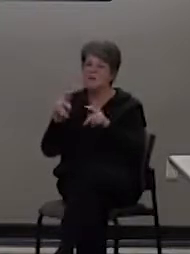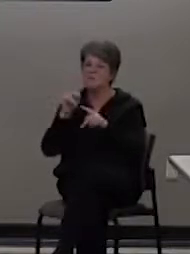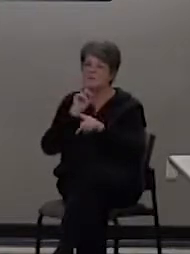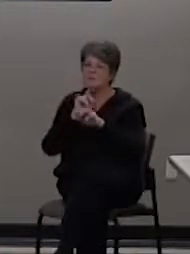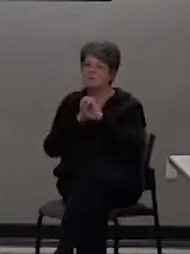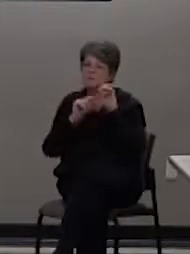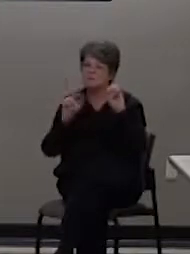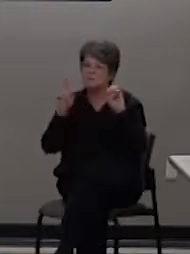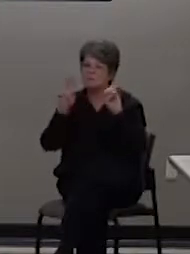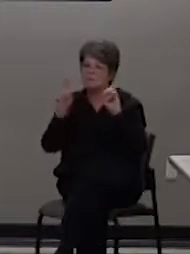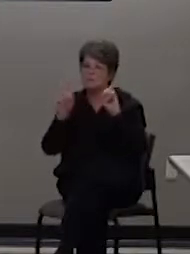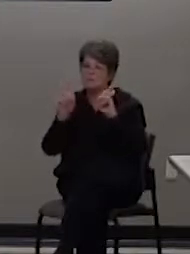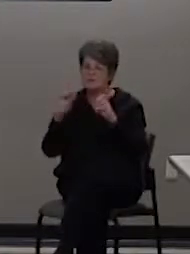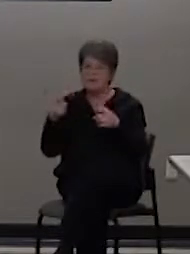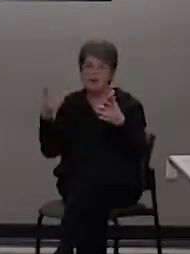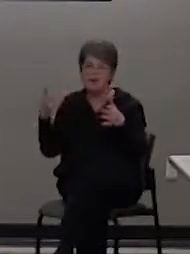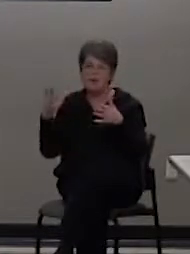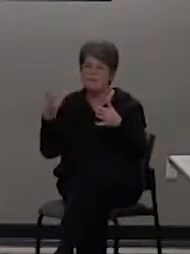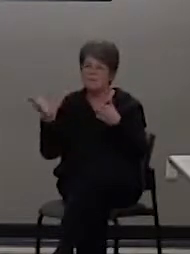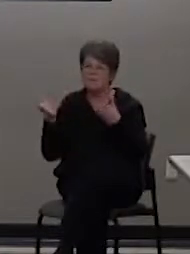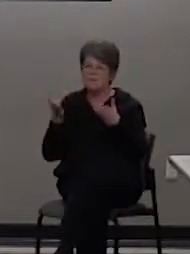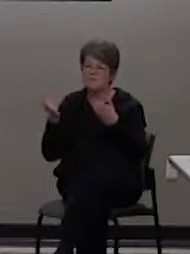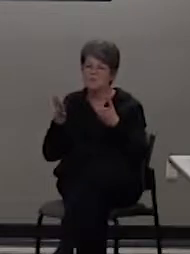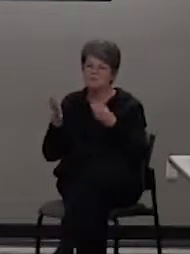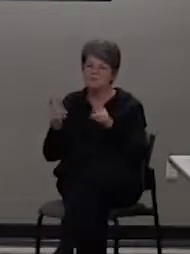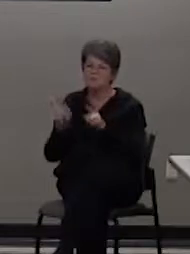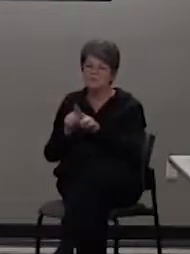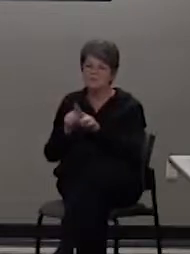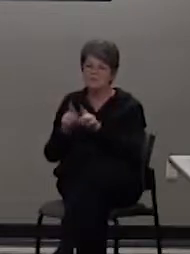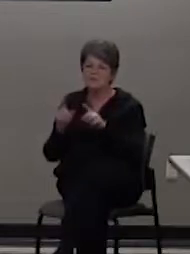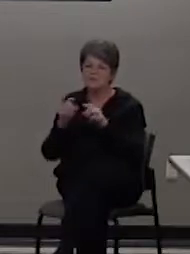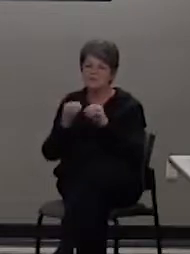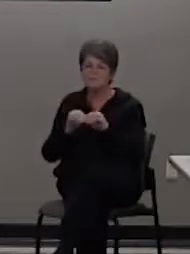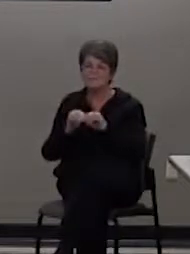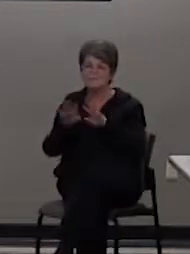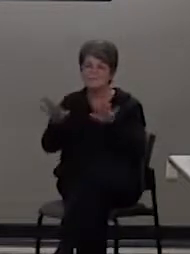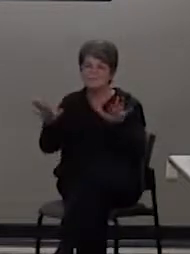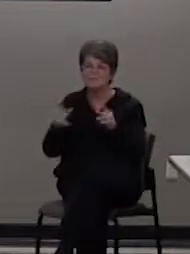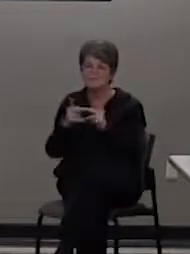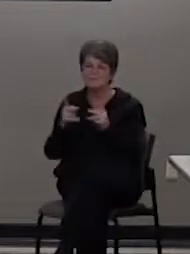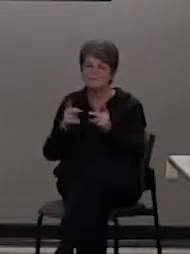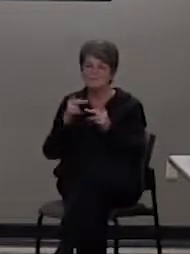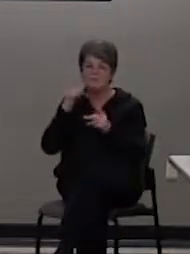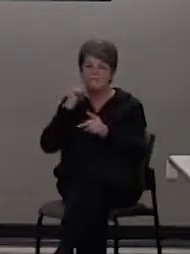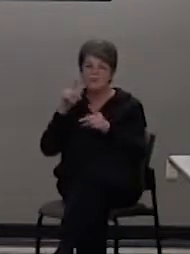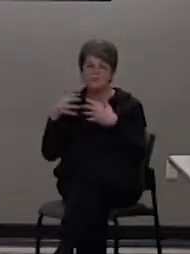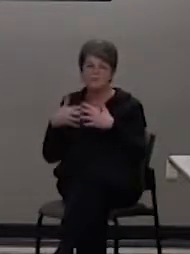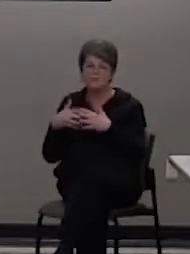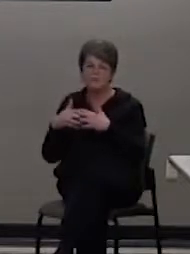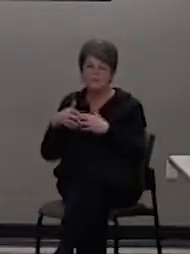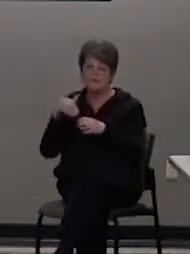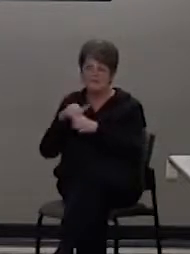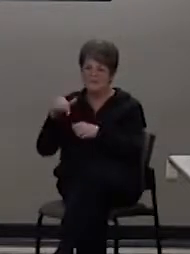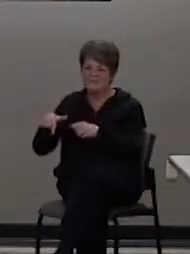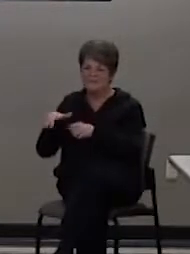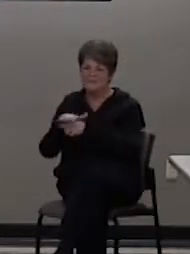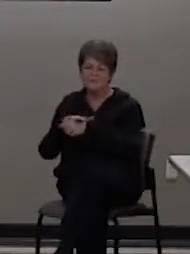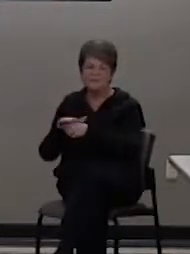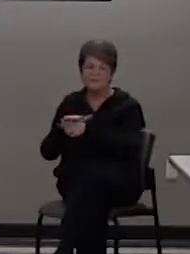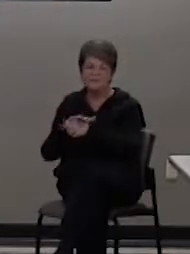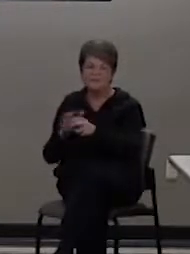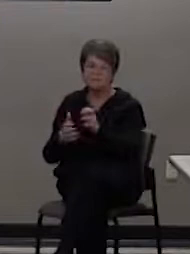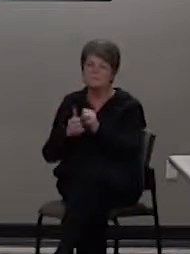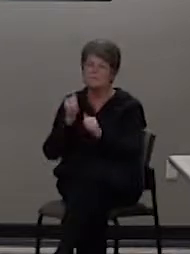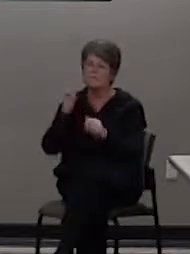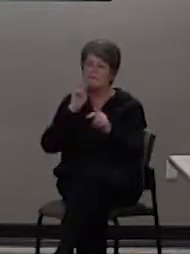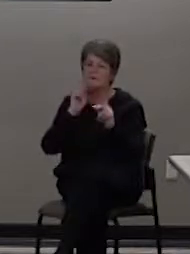States. It already serves as a distribution facility for manufacturers in this region.